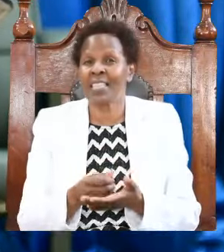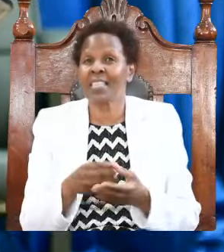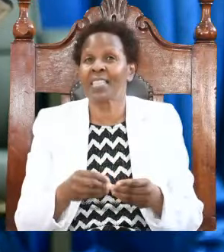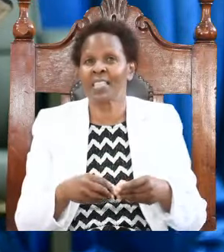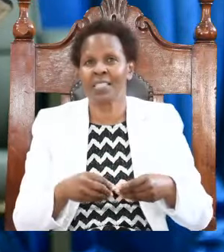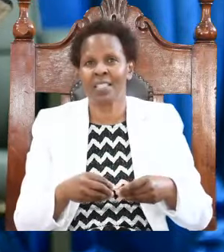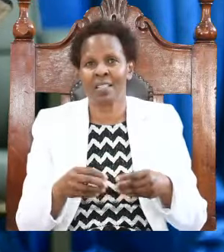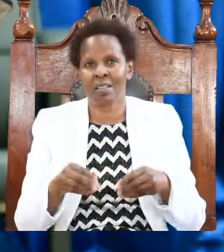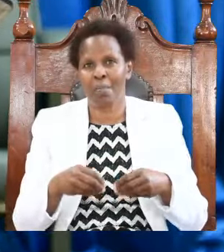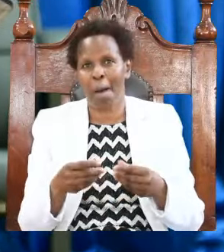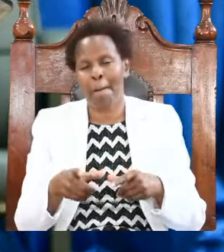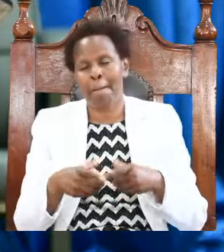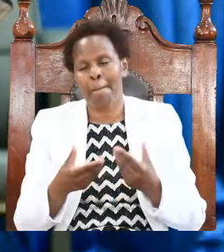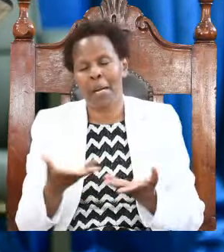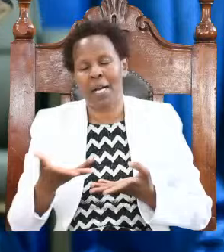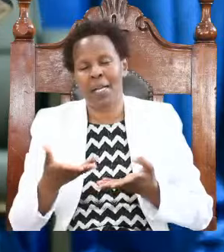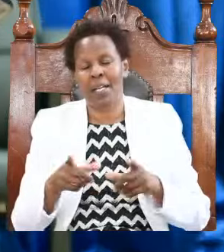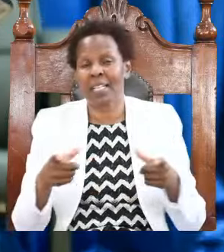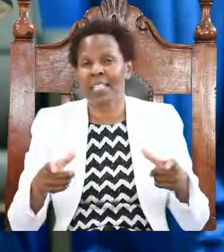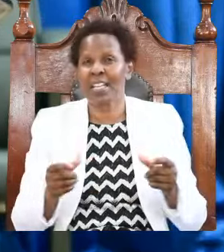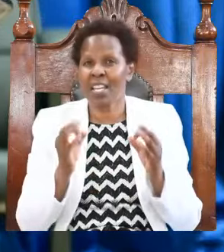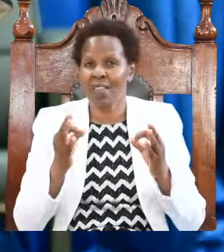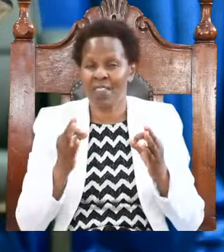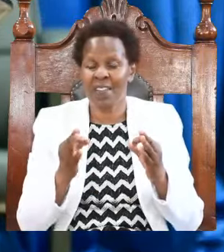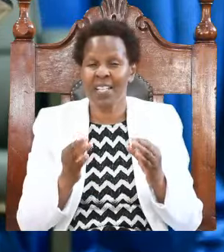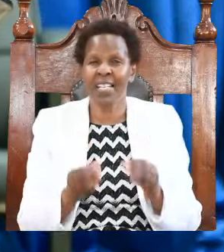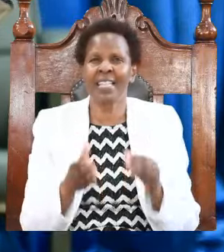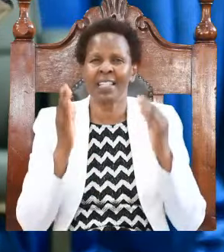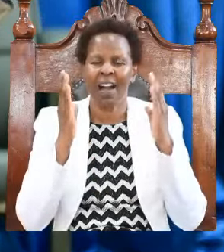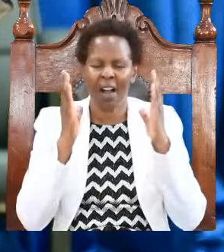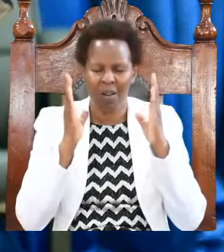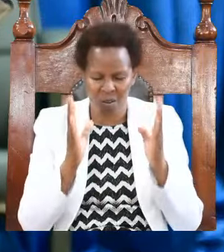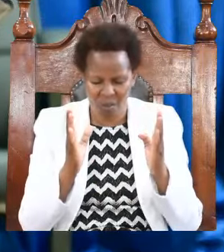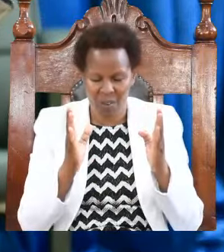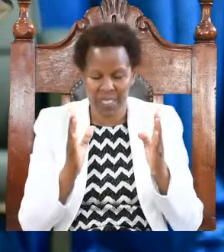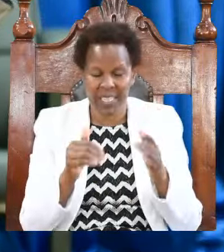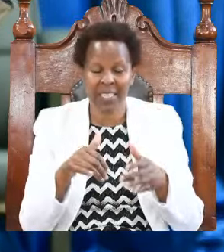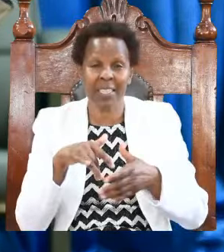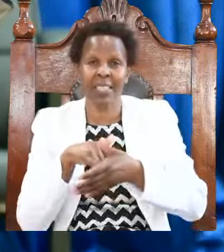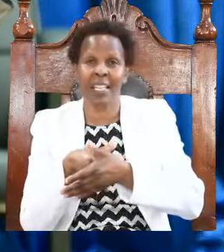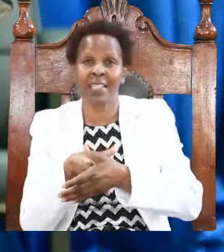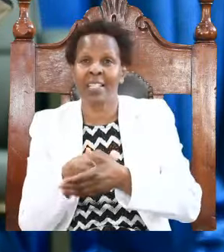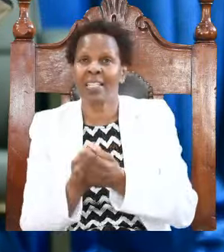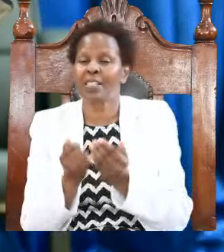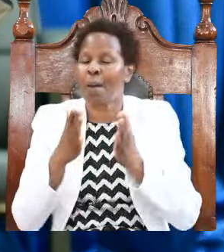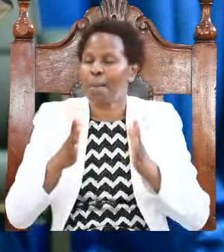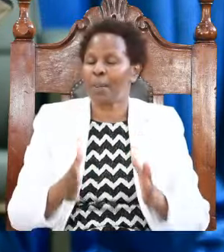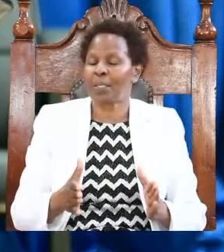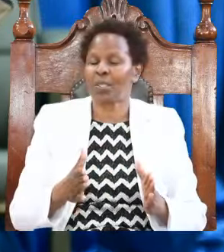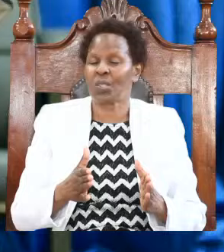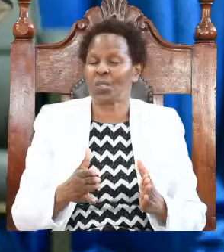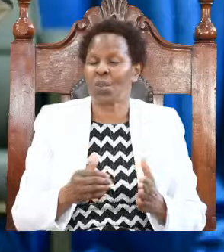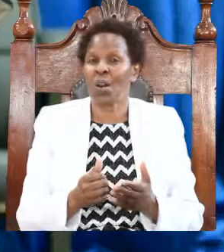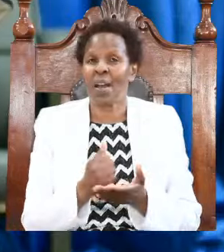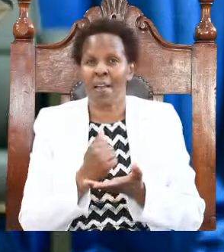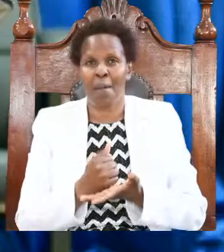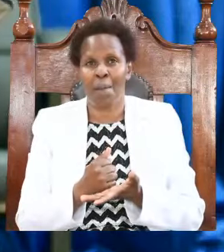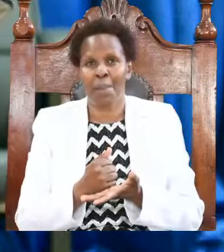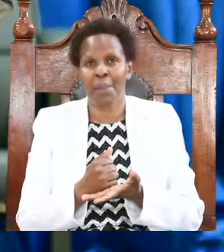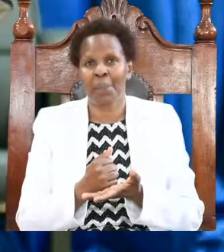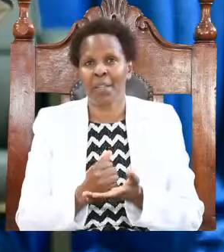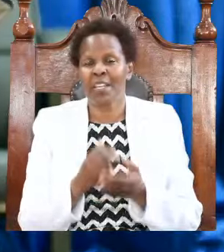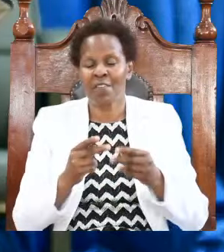to invest in such a manner. If my personal goal is what I would call personal health, I'll be mindful of the